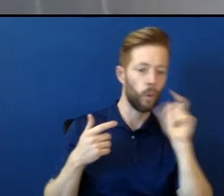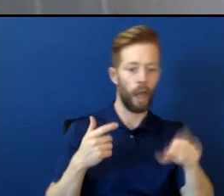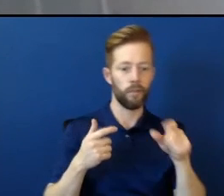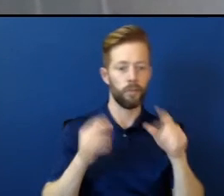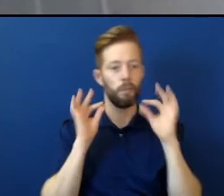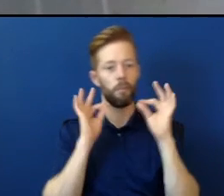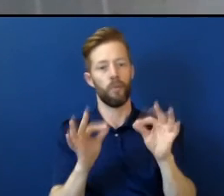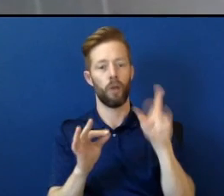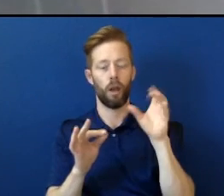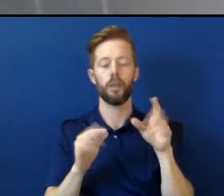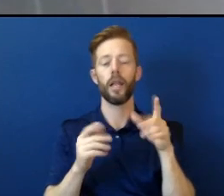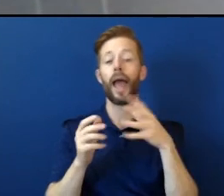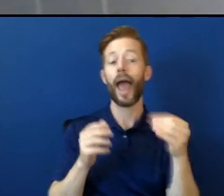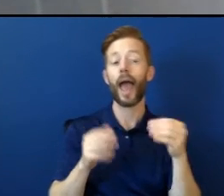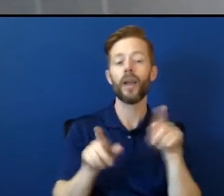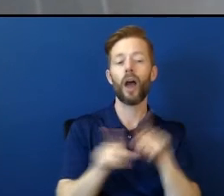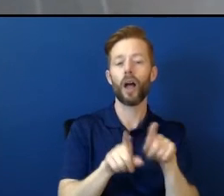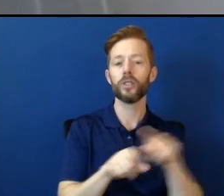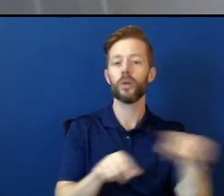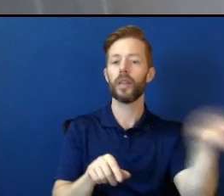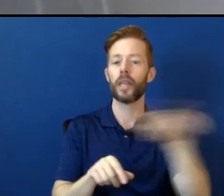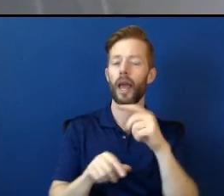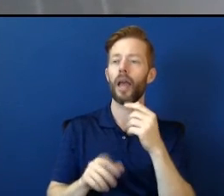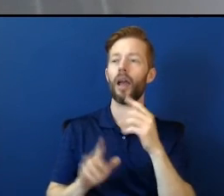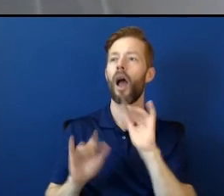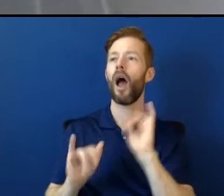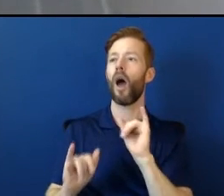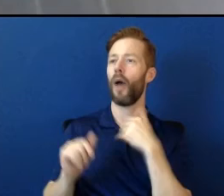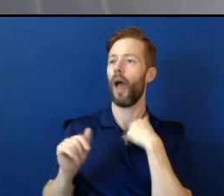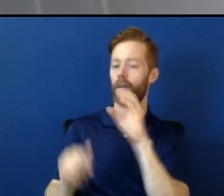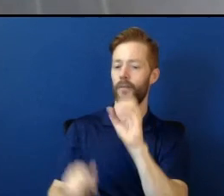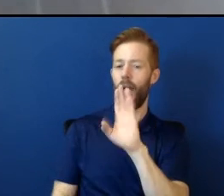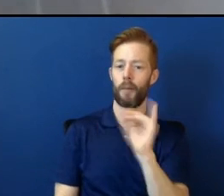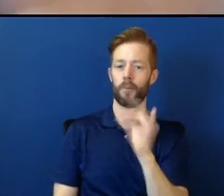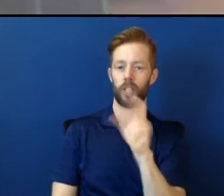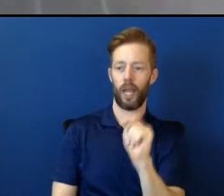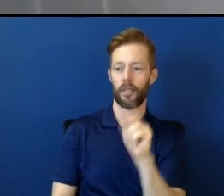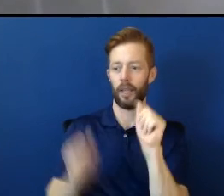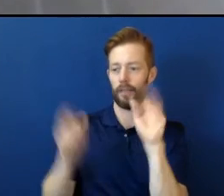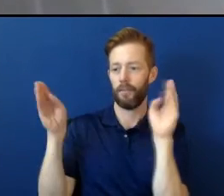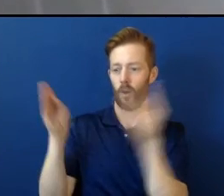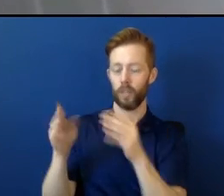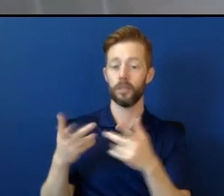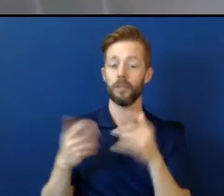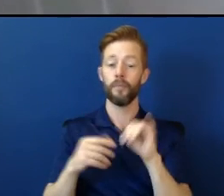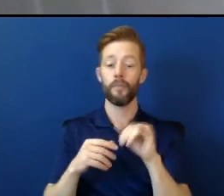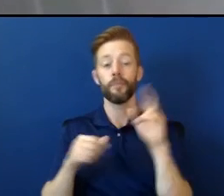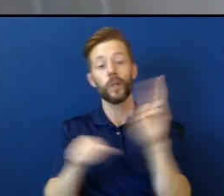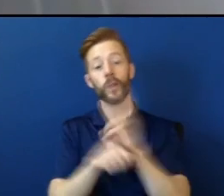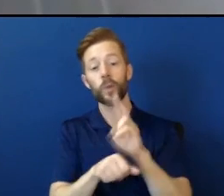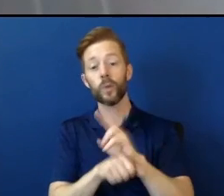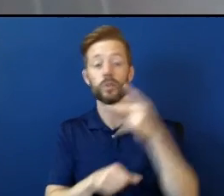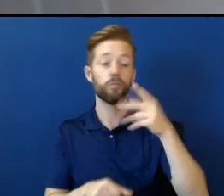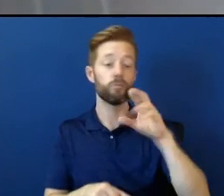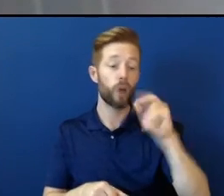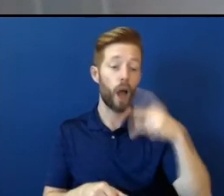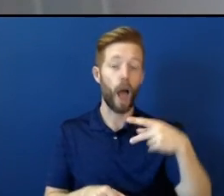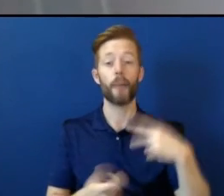children up too a little bit, that there's an object to focus on. And as you become more familiar with using